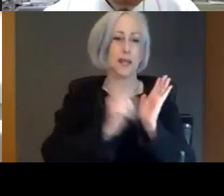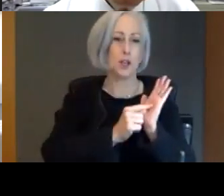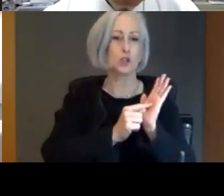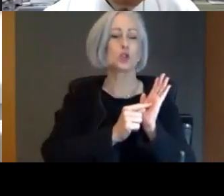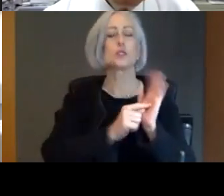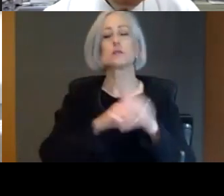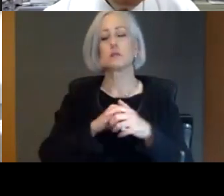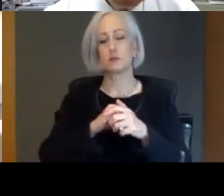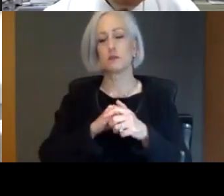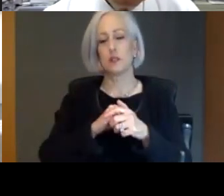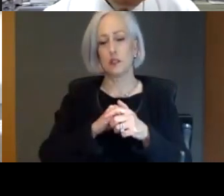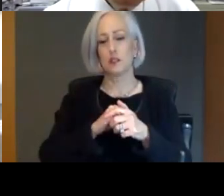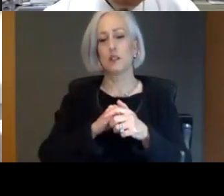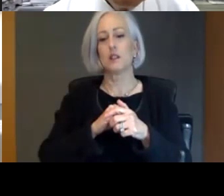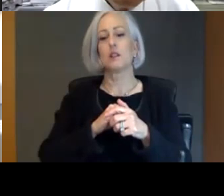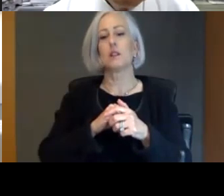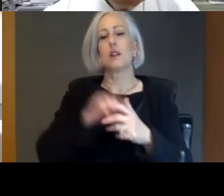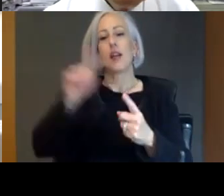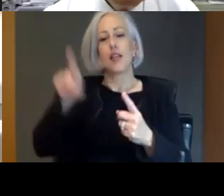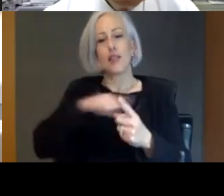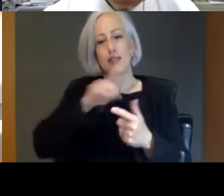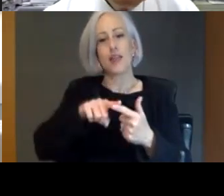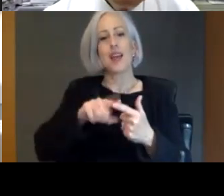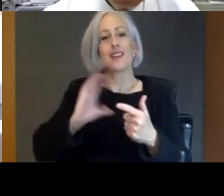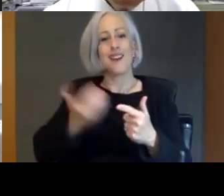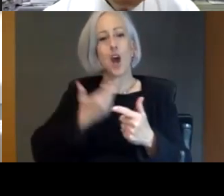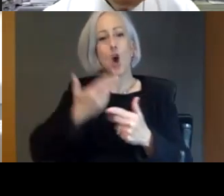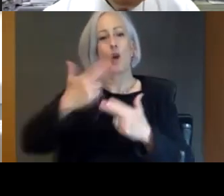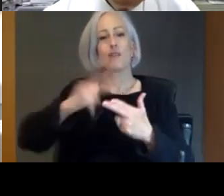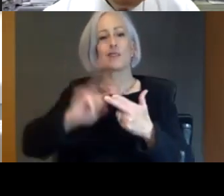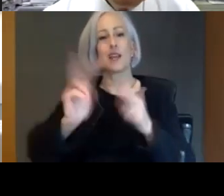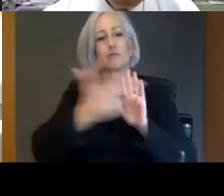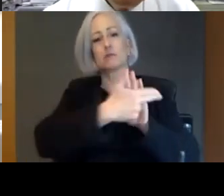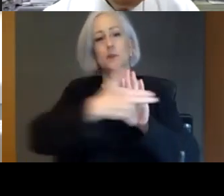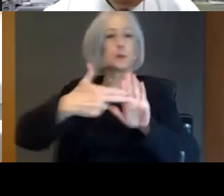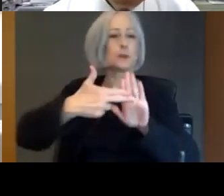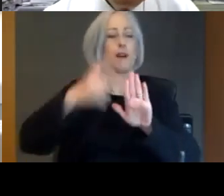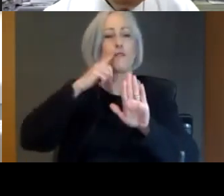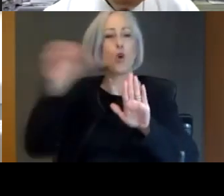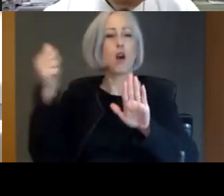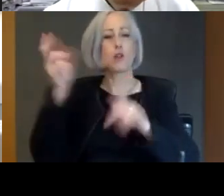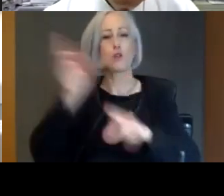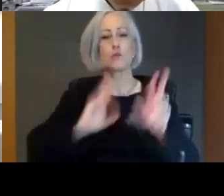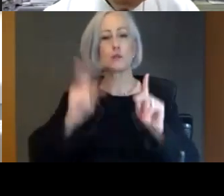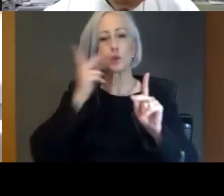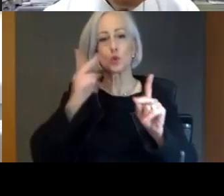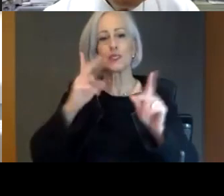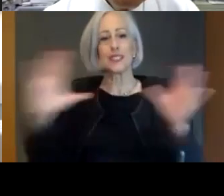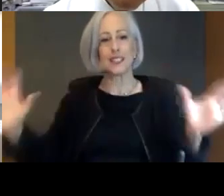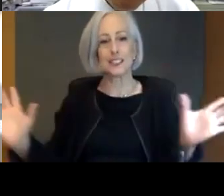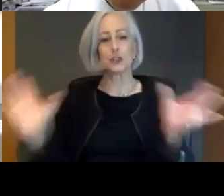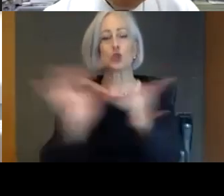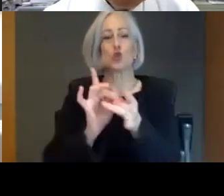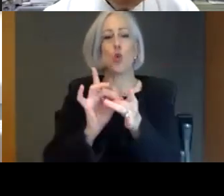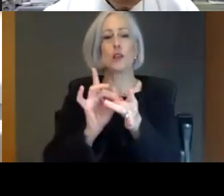so that those things will stand in our name for others to see the joint and the joint